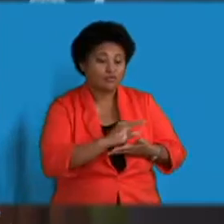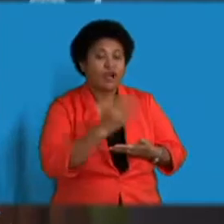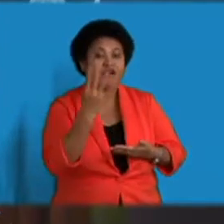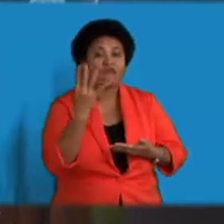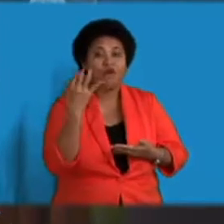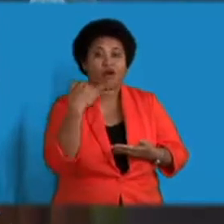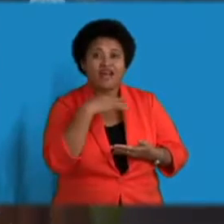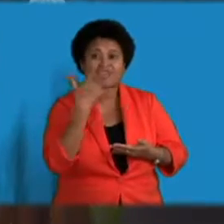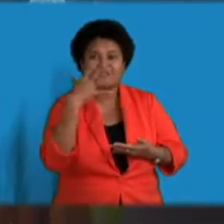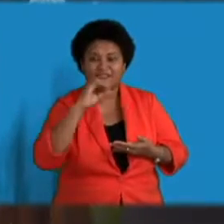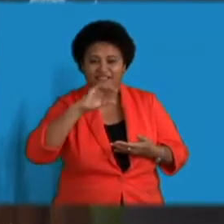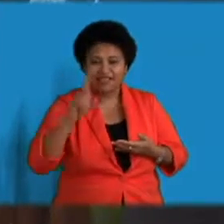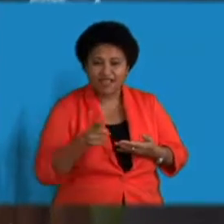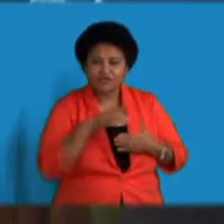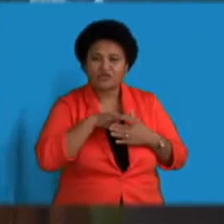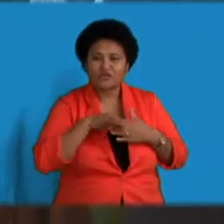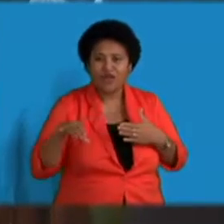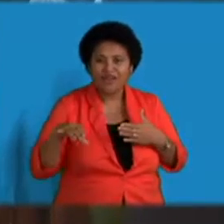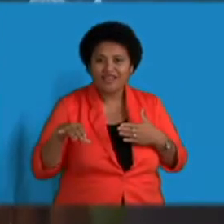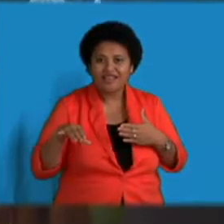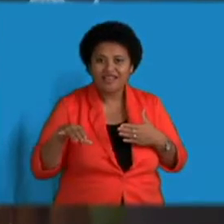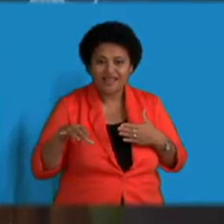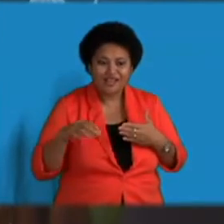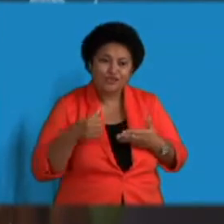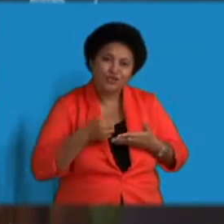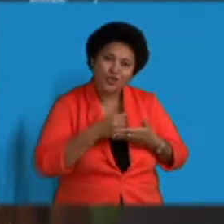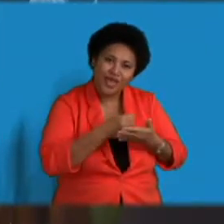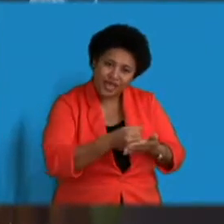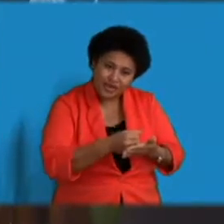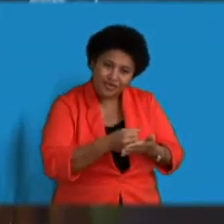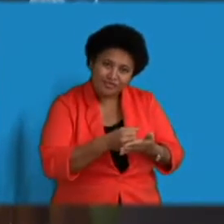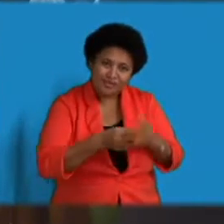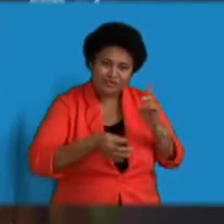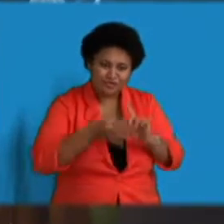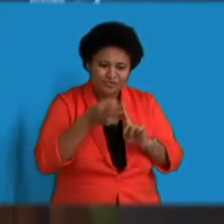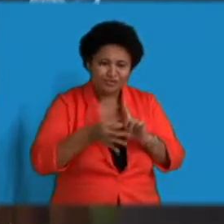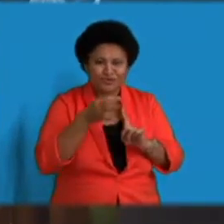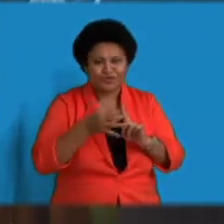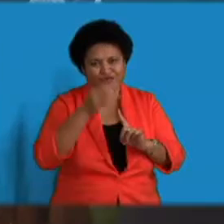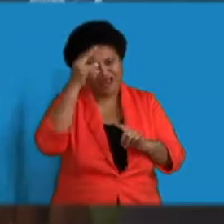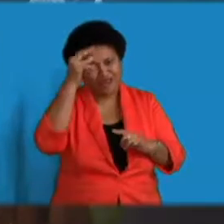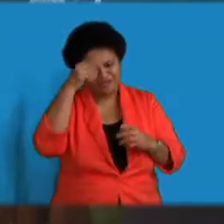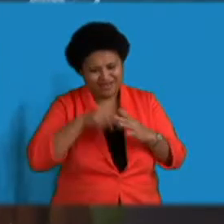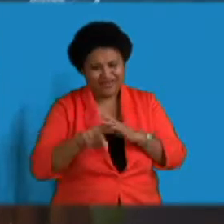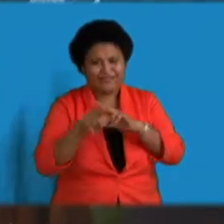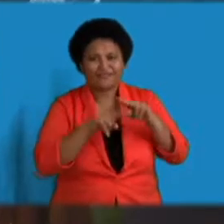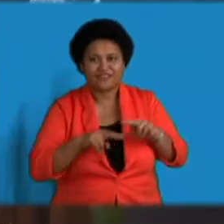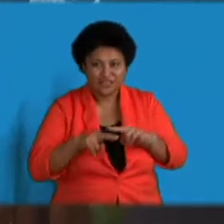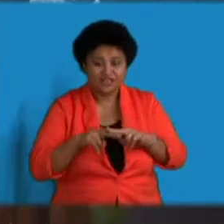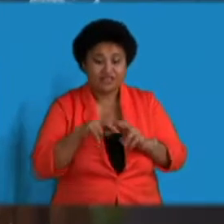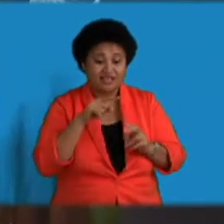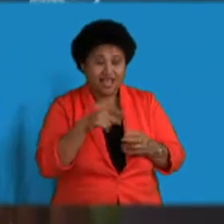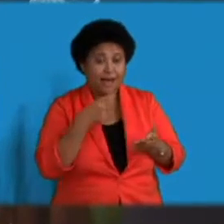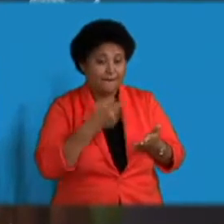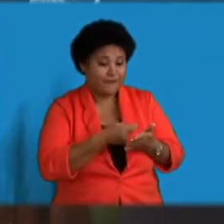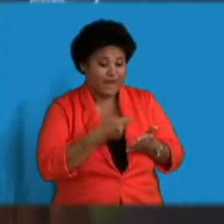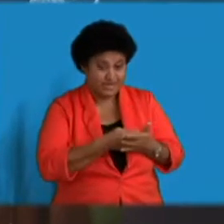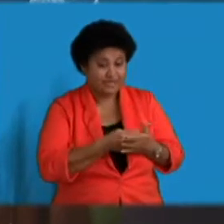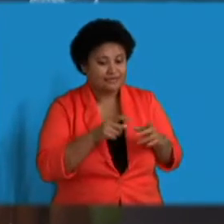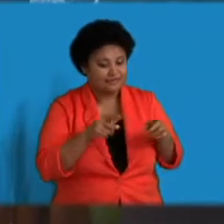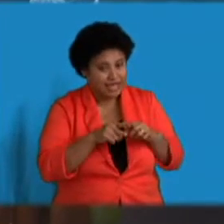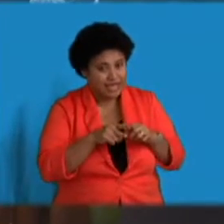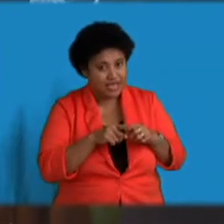$450,000 to assist in the development of libraries throughout Fiji. And this amount is also directed